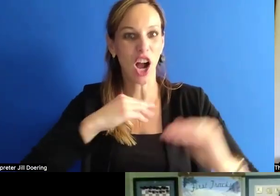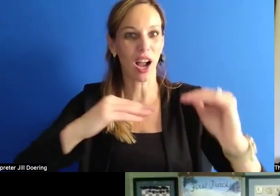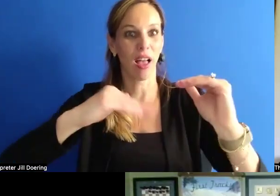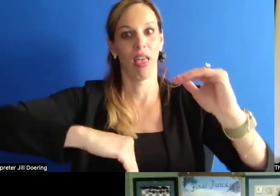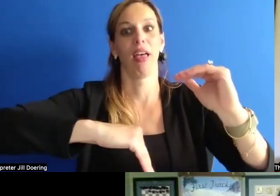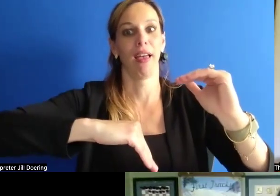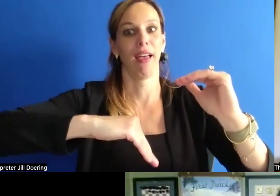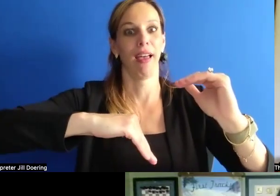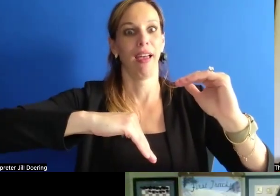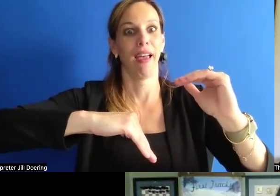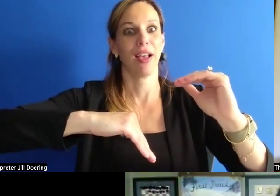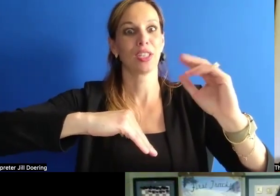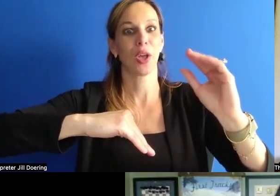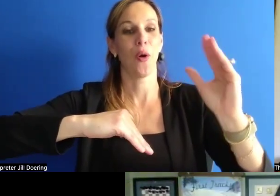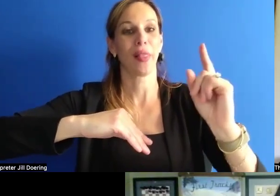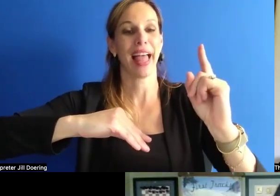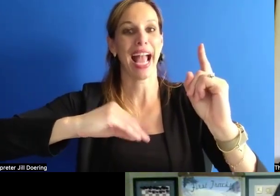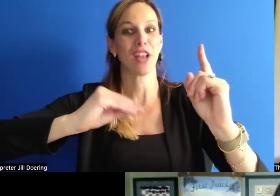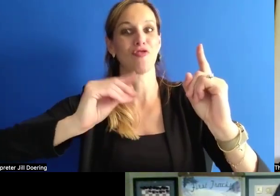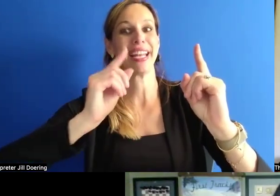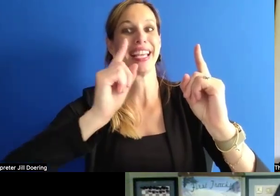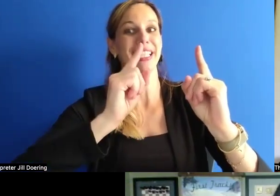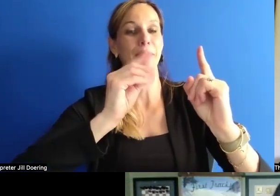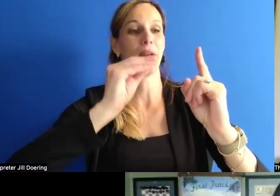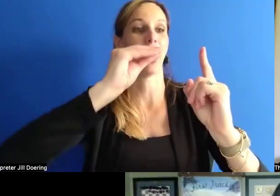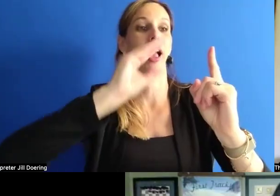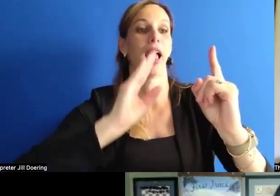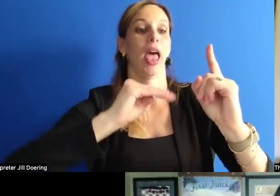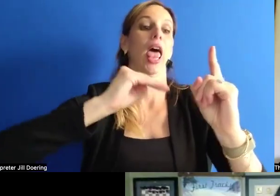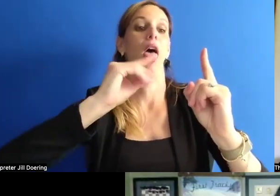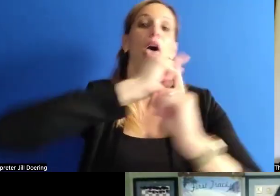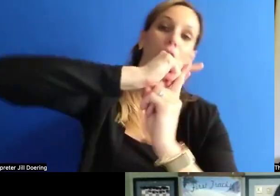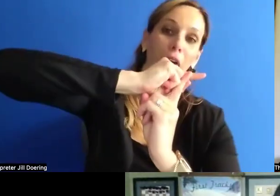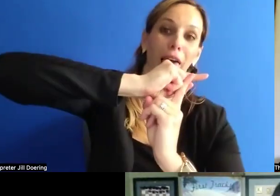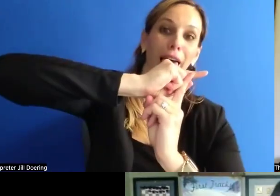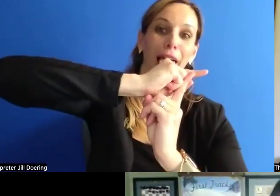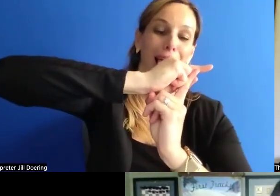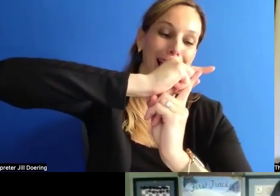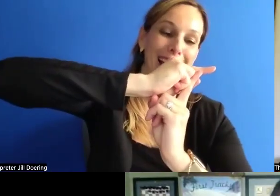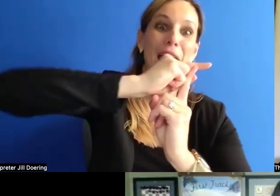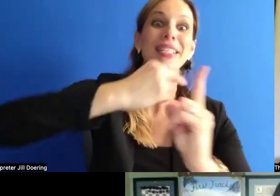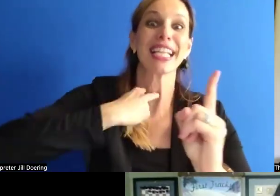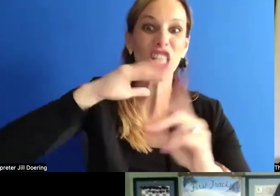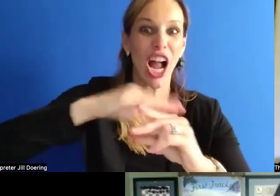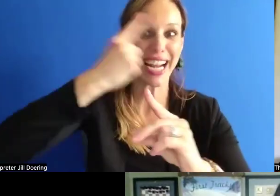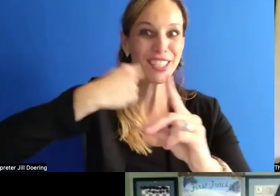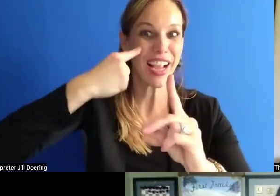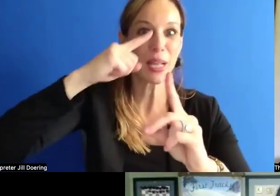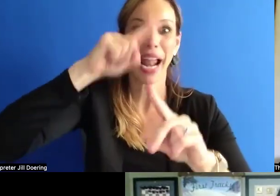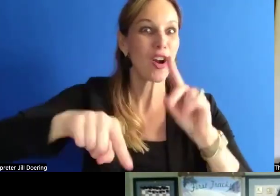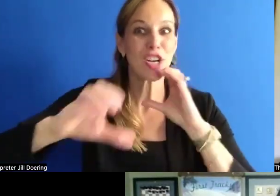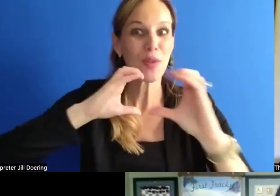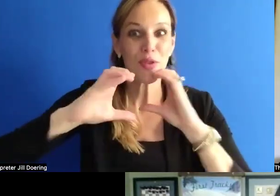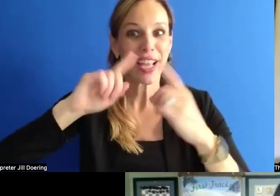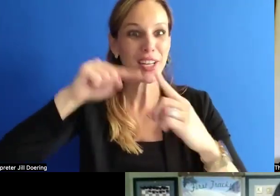when I went to kiss him, I was stuck on his face and I didn't know how to get off and I didn't know how to communicate to him that